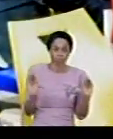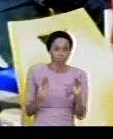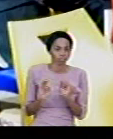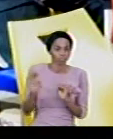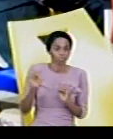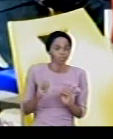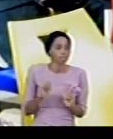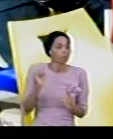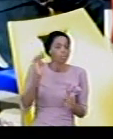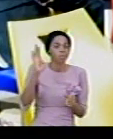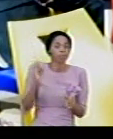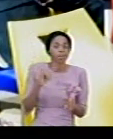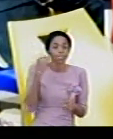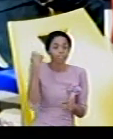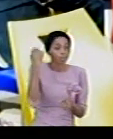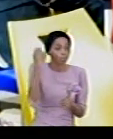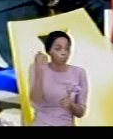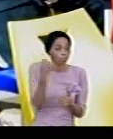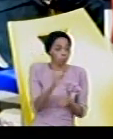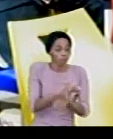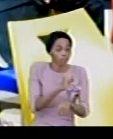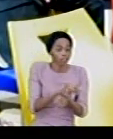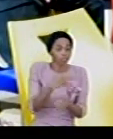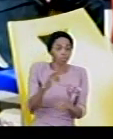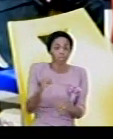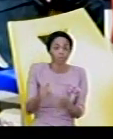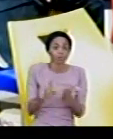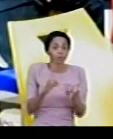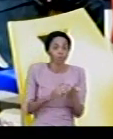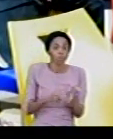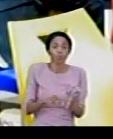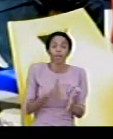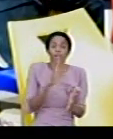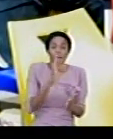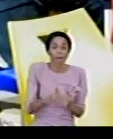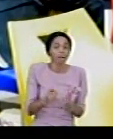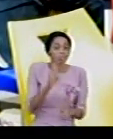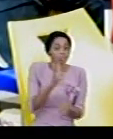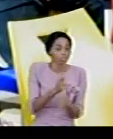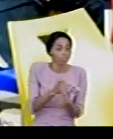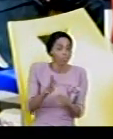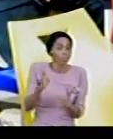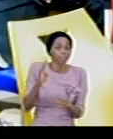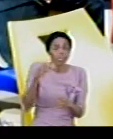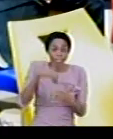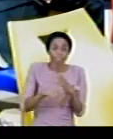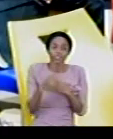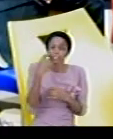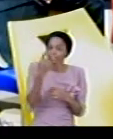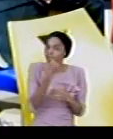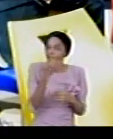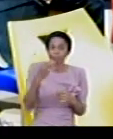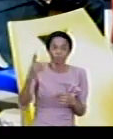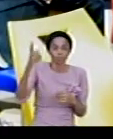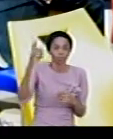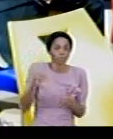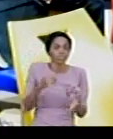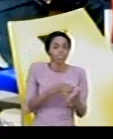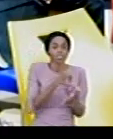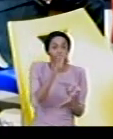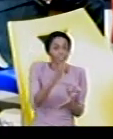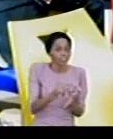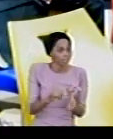the works of the law, is justified in the sight of God. It is evident, for